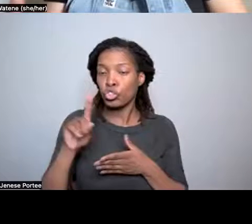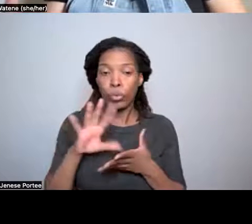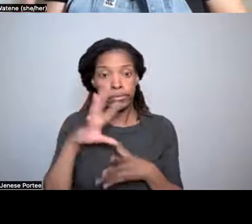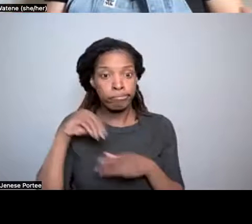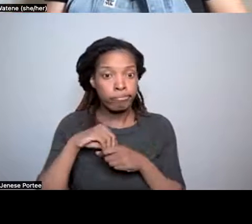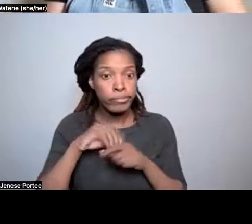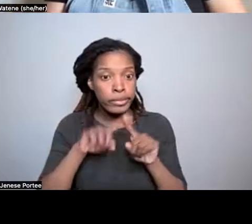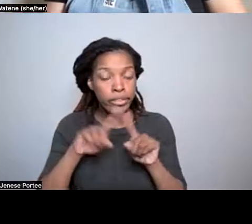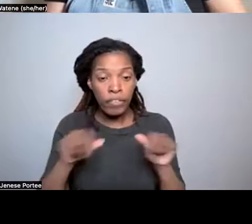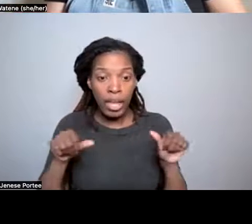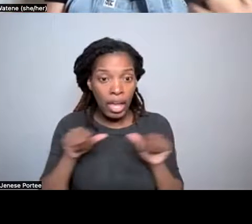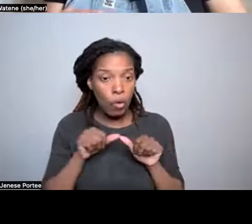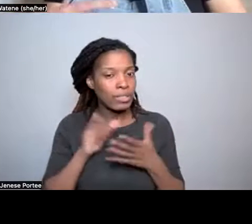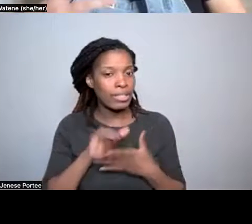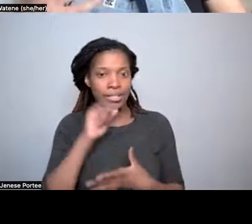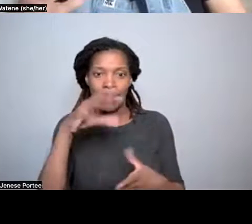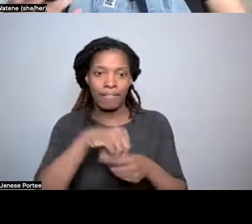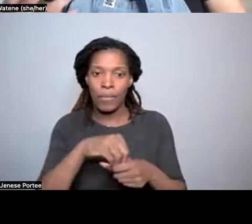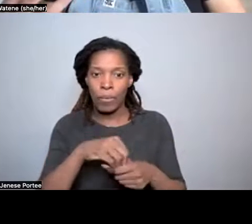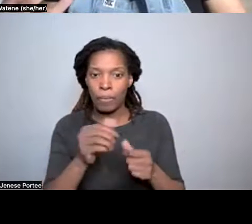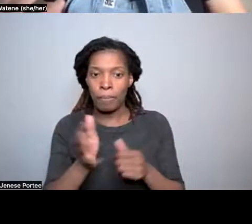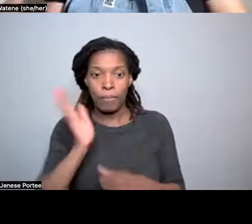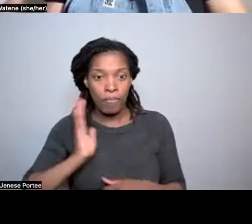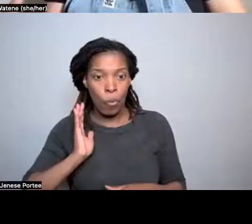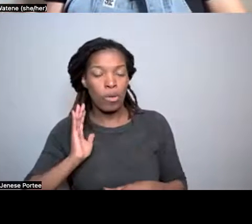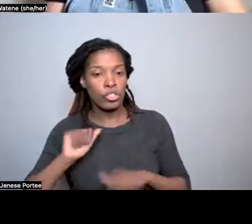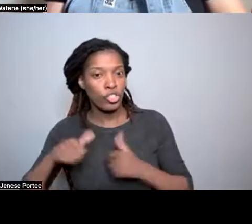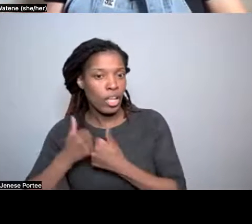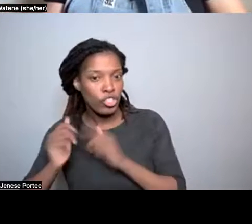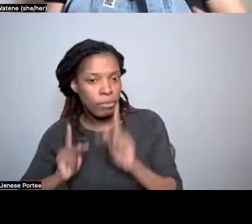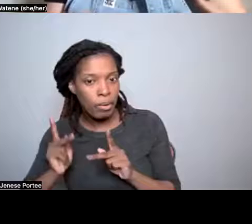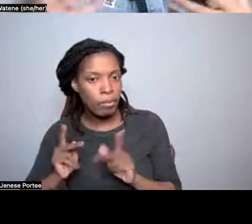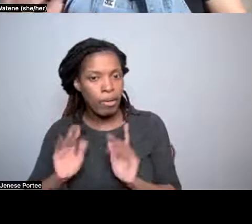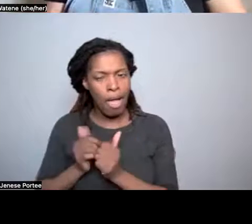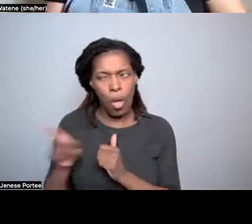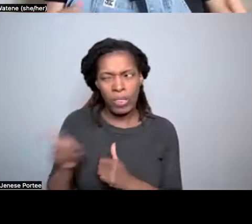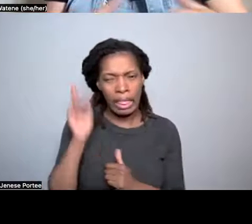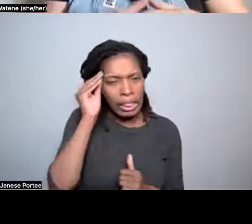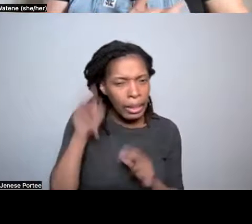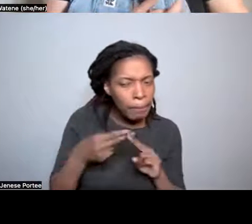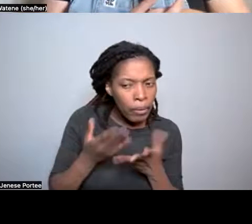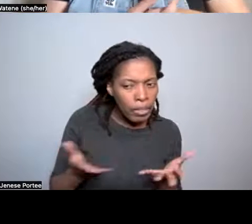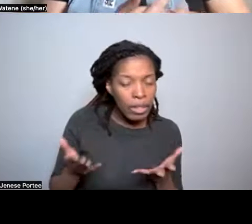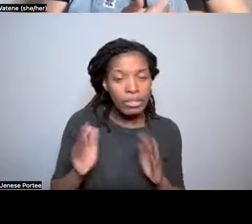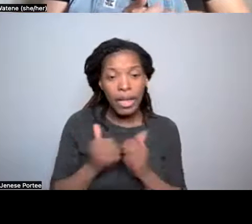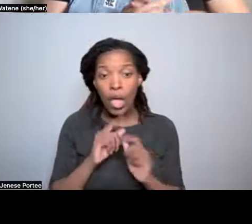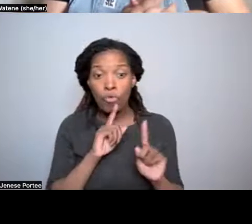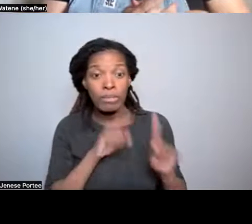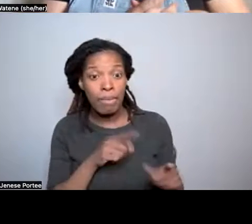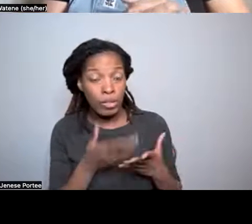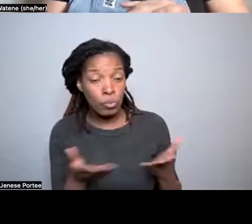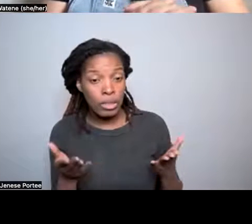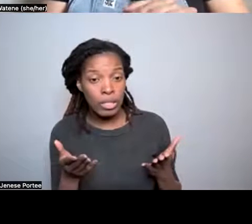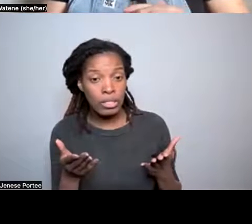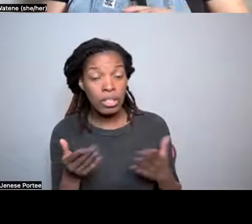haven't been pushed into before, and challenging people and how they think about things and how they respond to things. So for me,